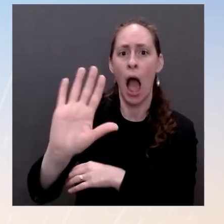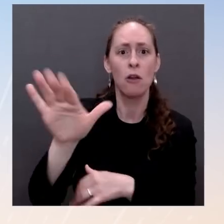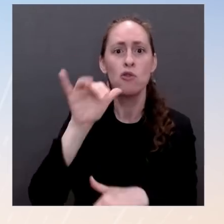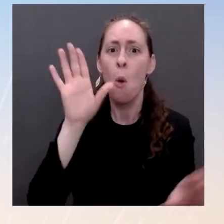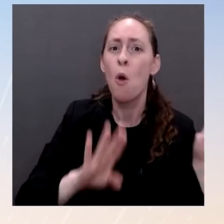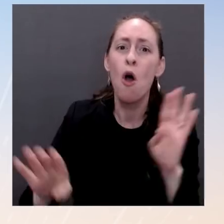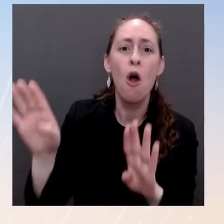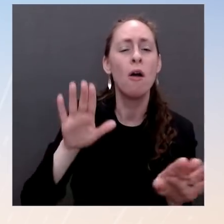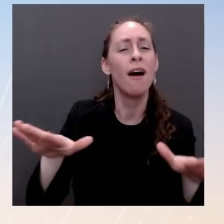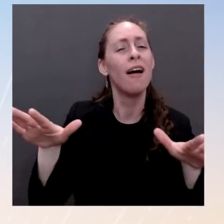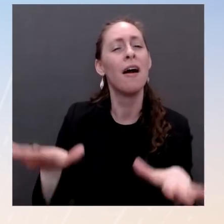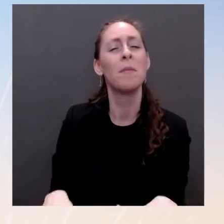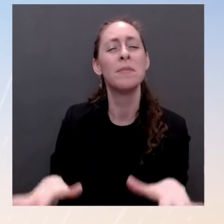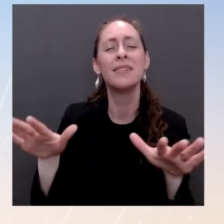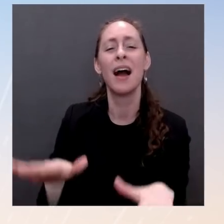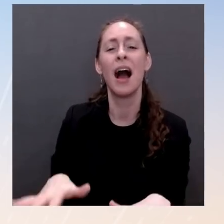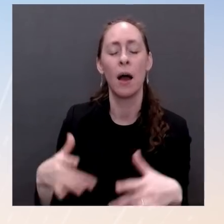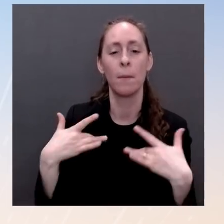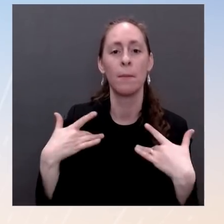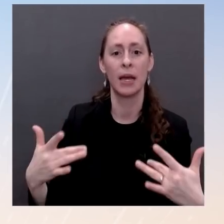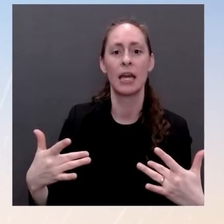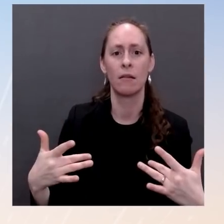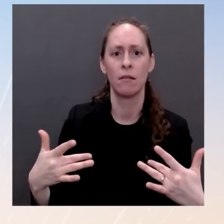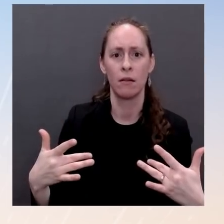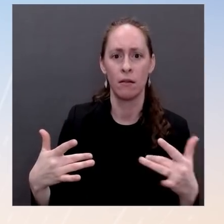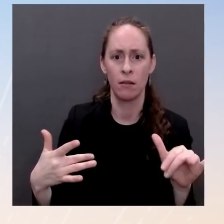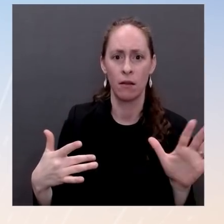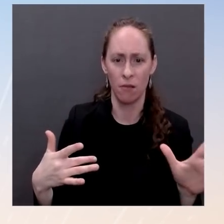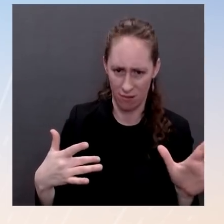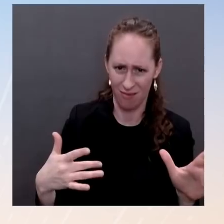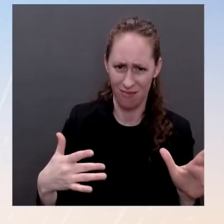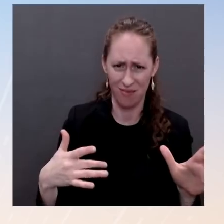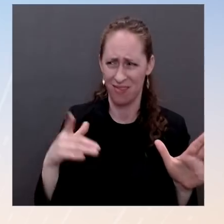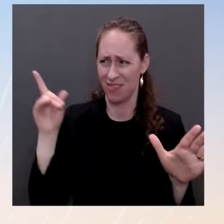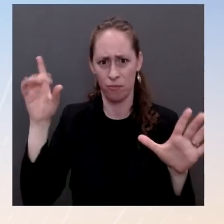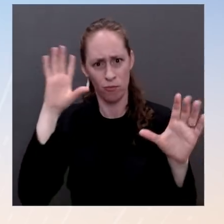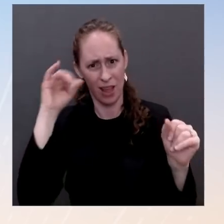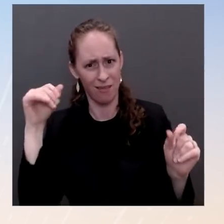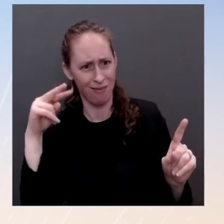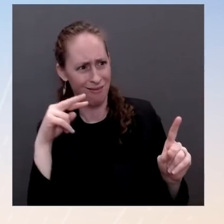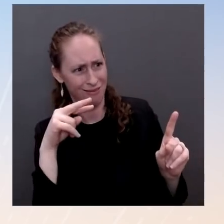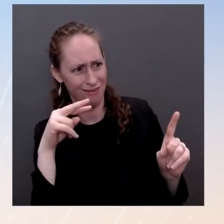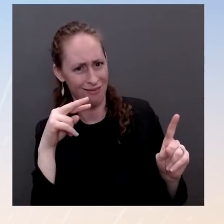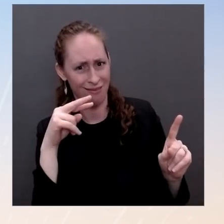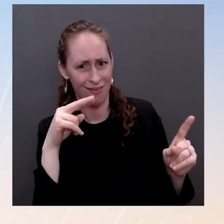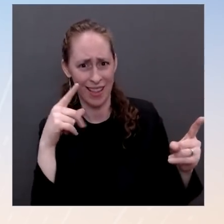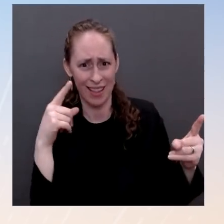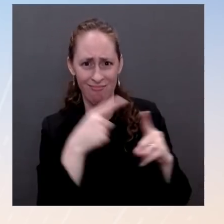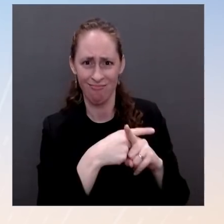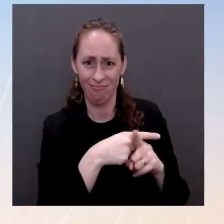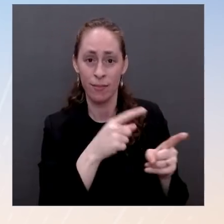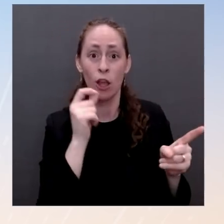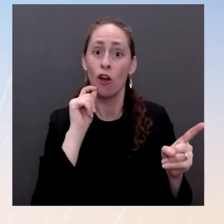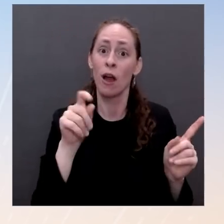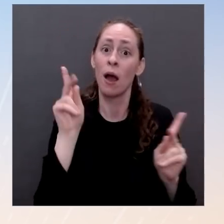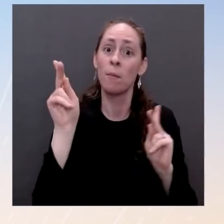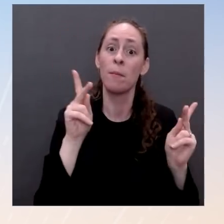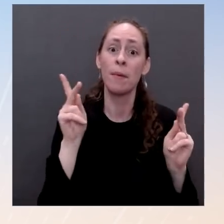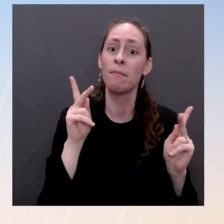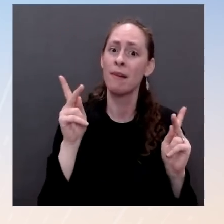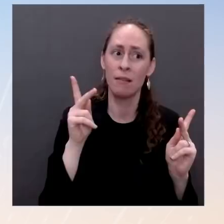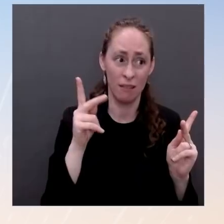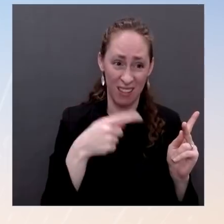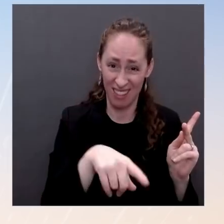prepared the Ukrainian people for a Russian invasion? Well, I'm not going to speak to that. What I can speak to is what we feel our role